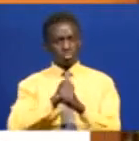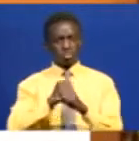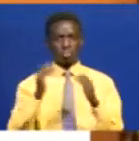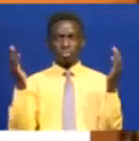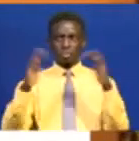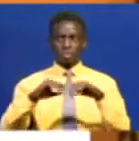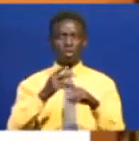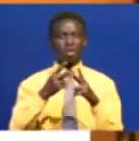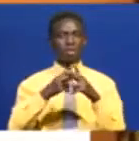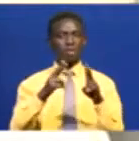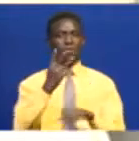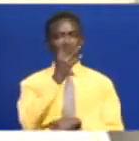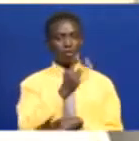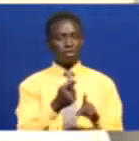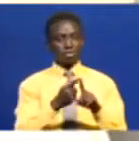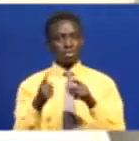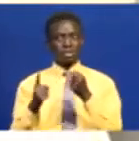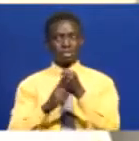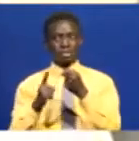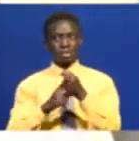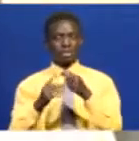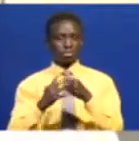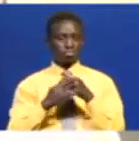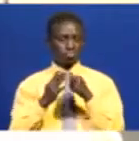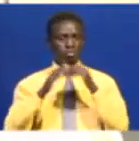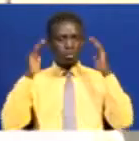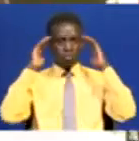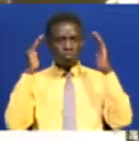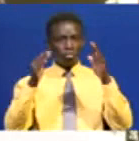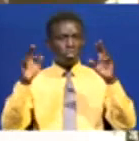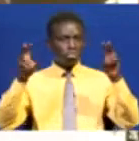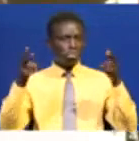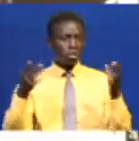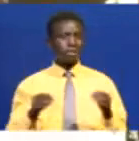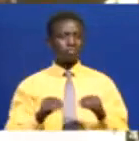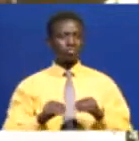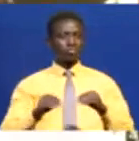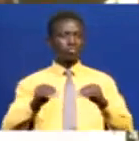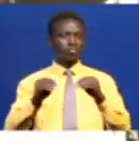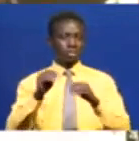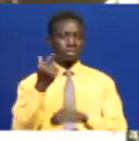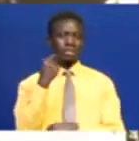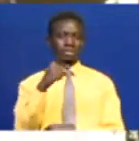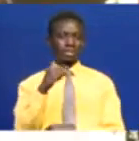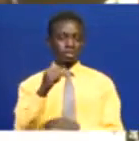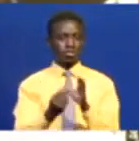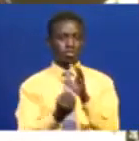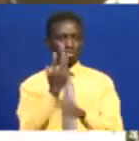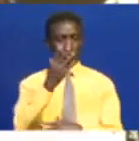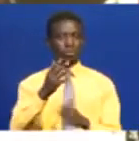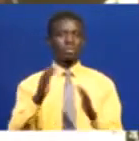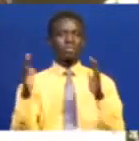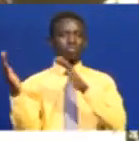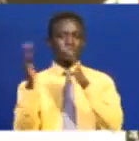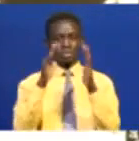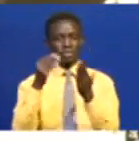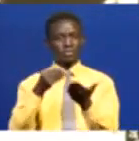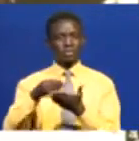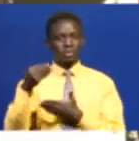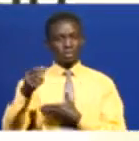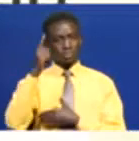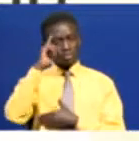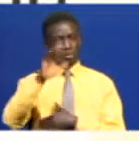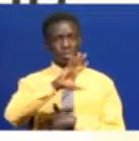4th to 6th of September, which will focus on the theme Driving Green Growth and Climate Finance Solutions for Africa and the